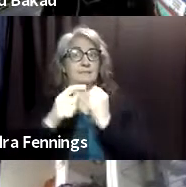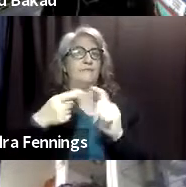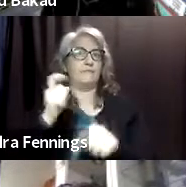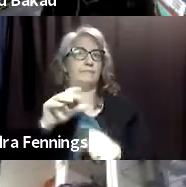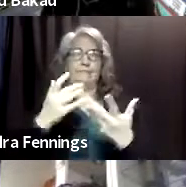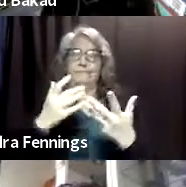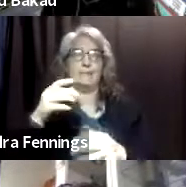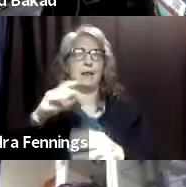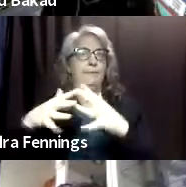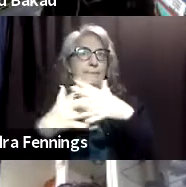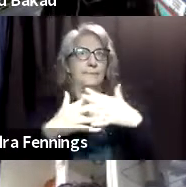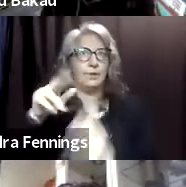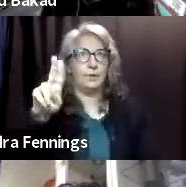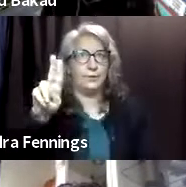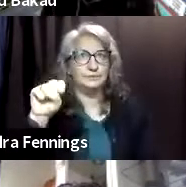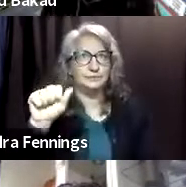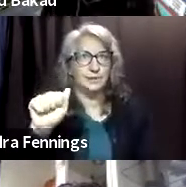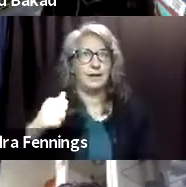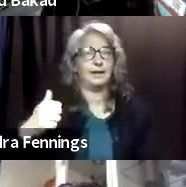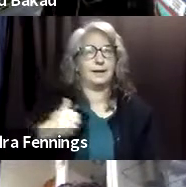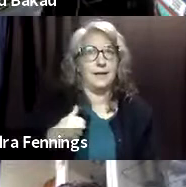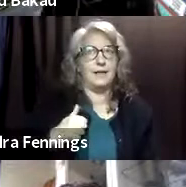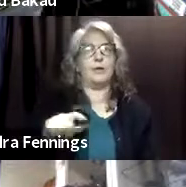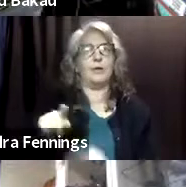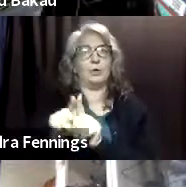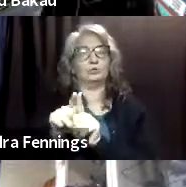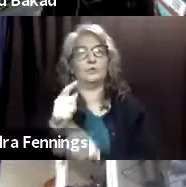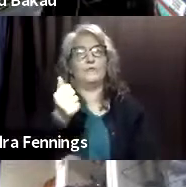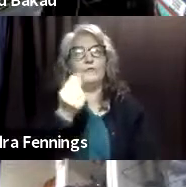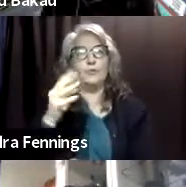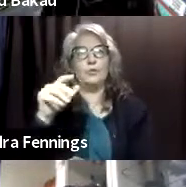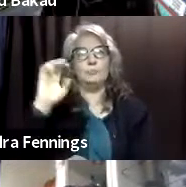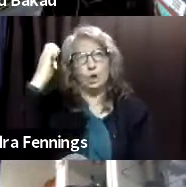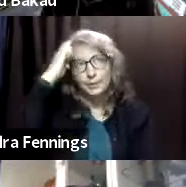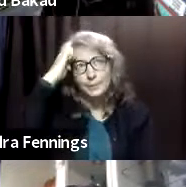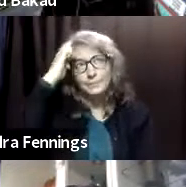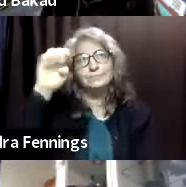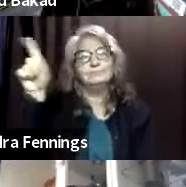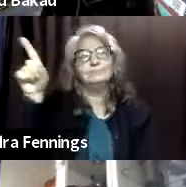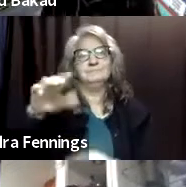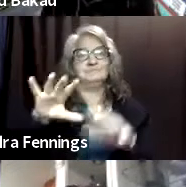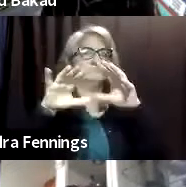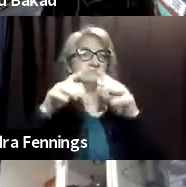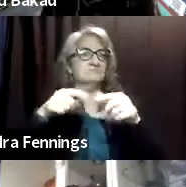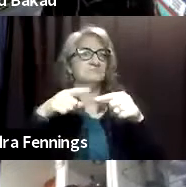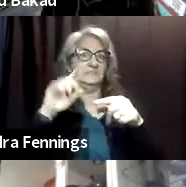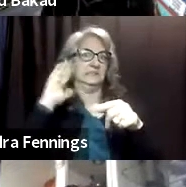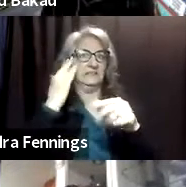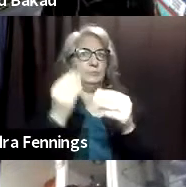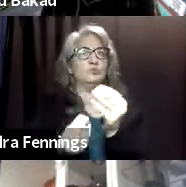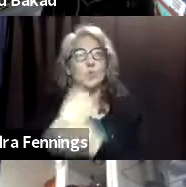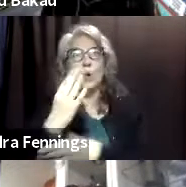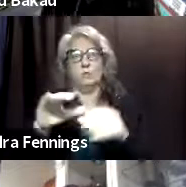And many of us on our team are from America or from the USA, some from